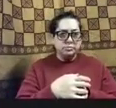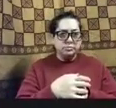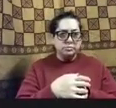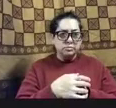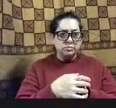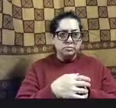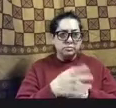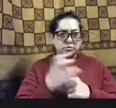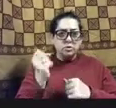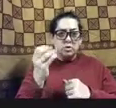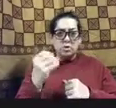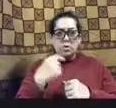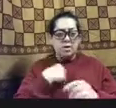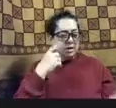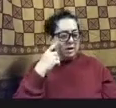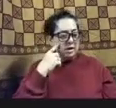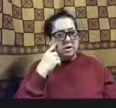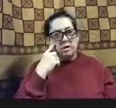So